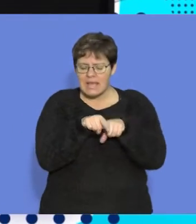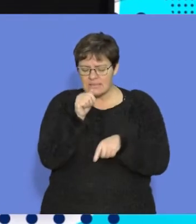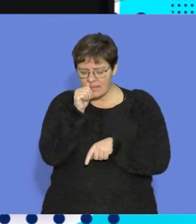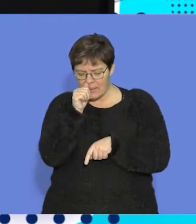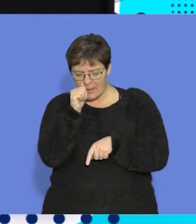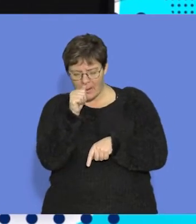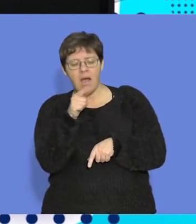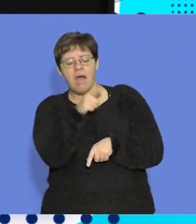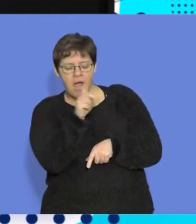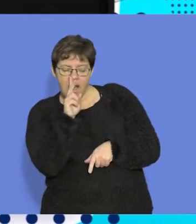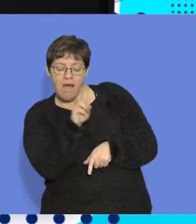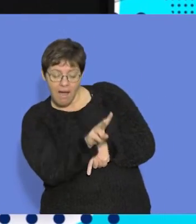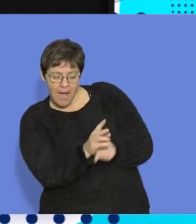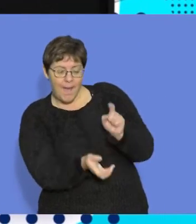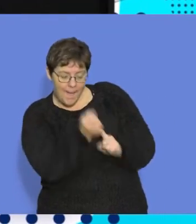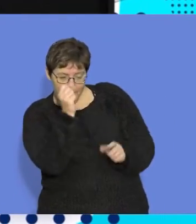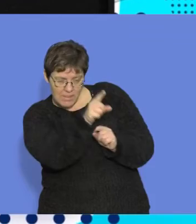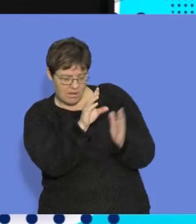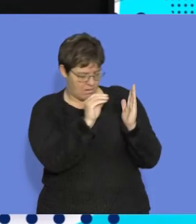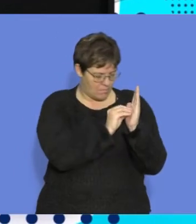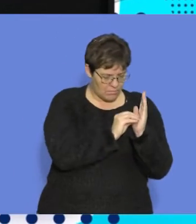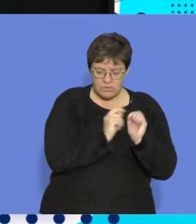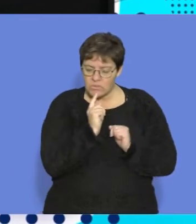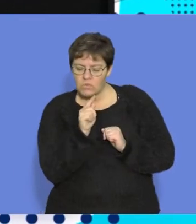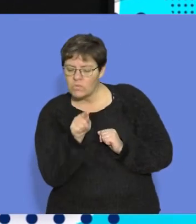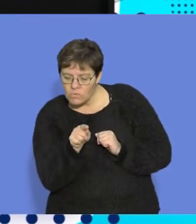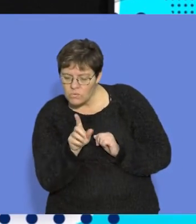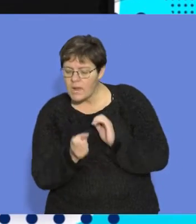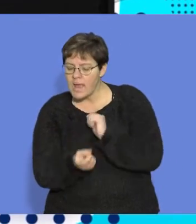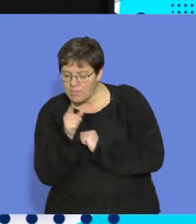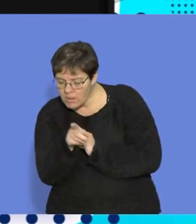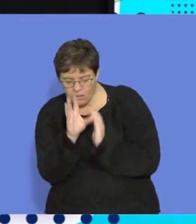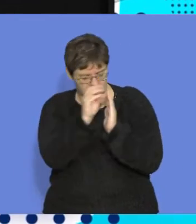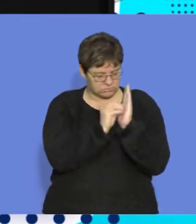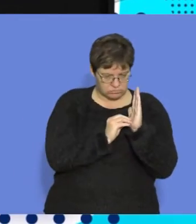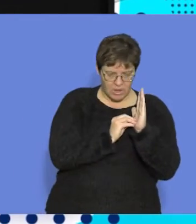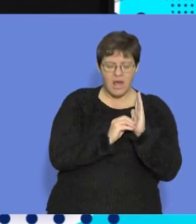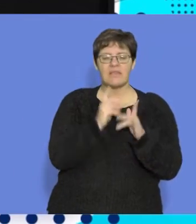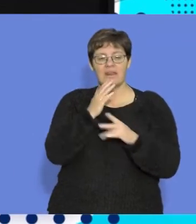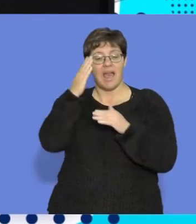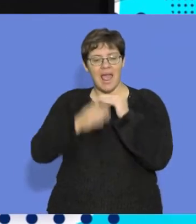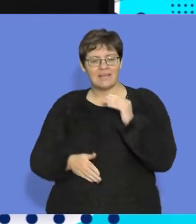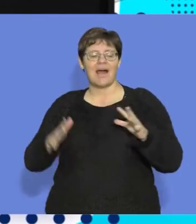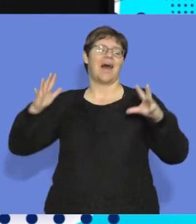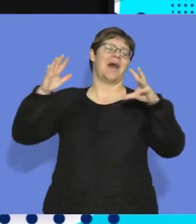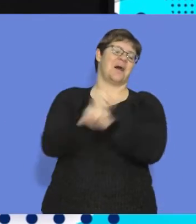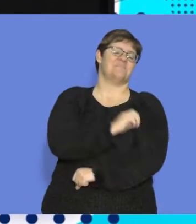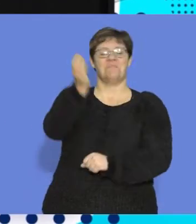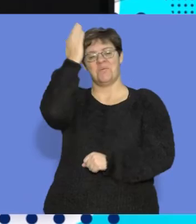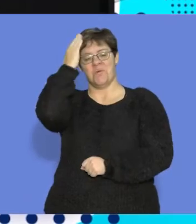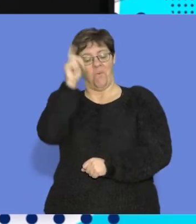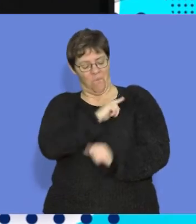evidence so that they can say, aha, I know how this works. And there's a